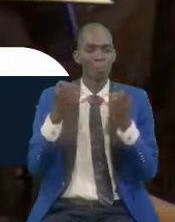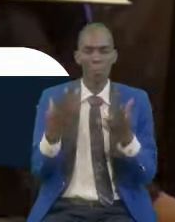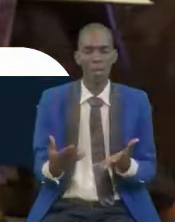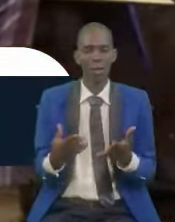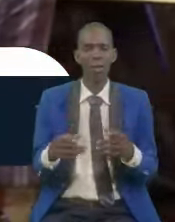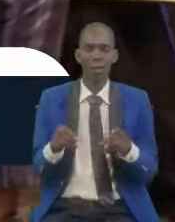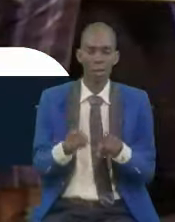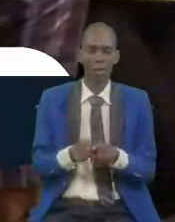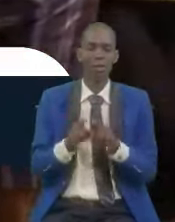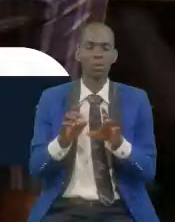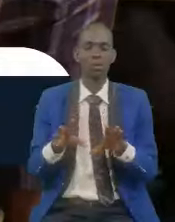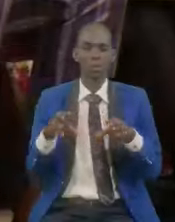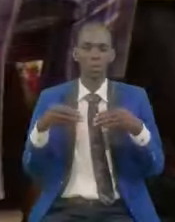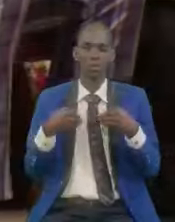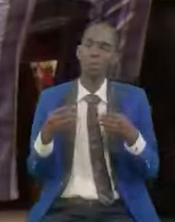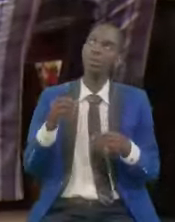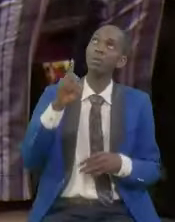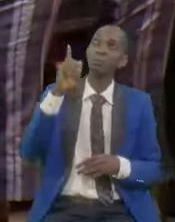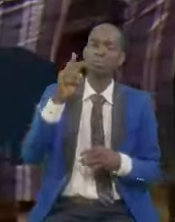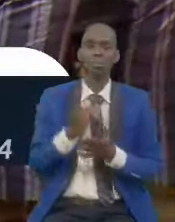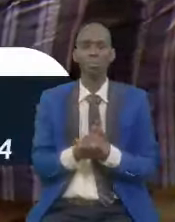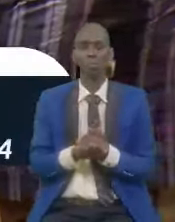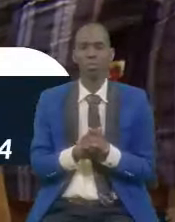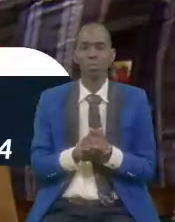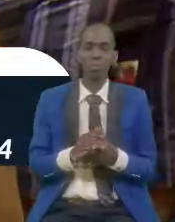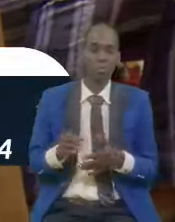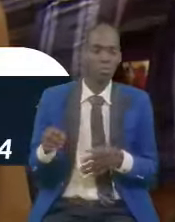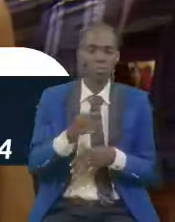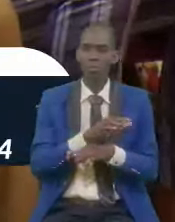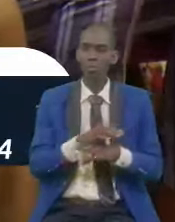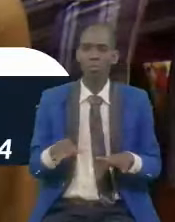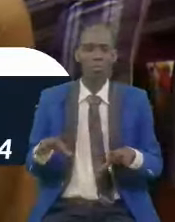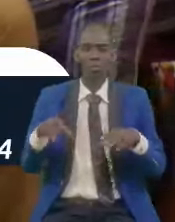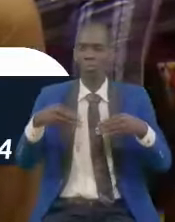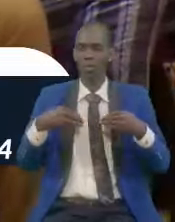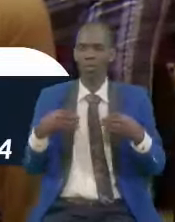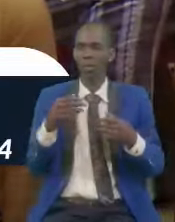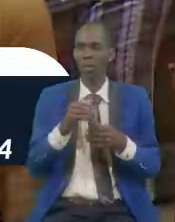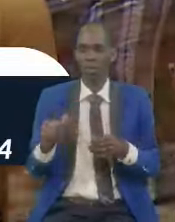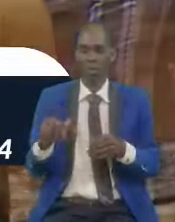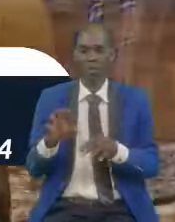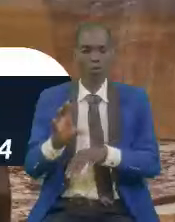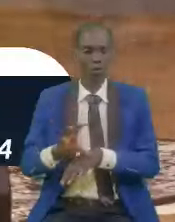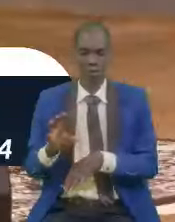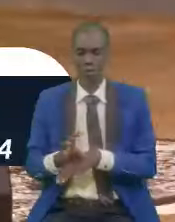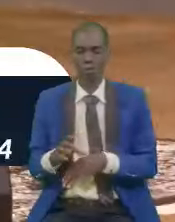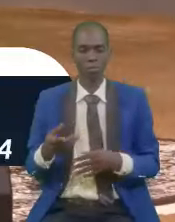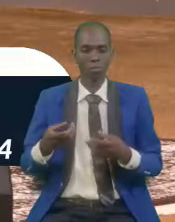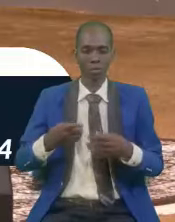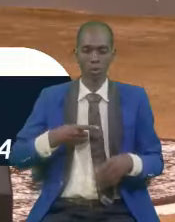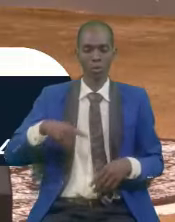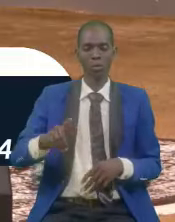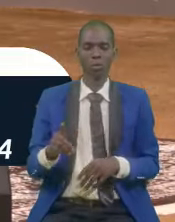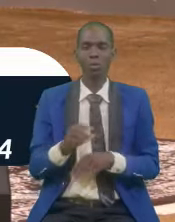as received him, they don't receive a denomination. They don't receive